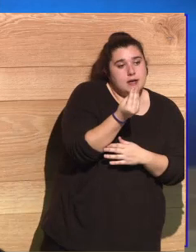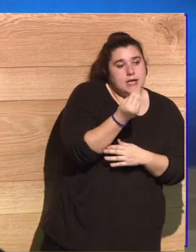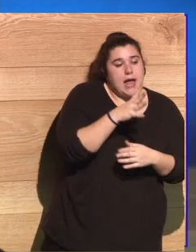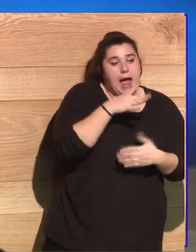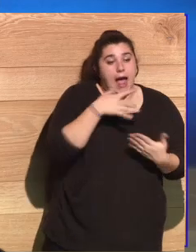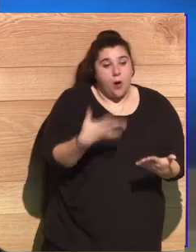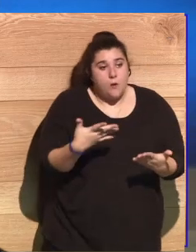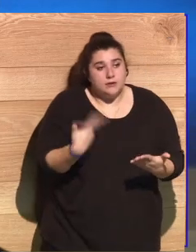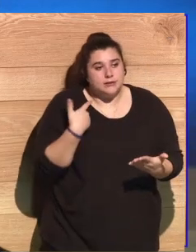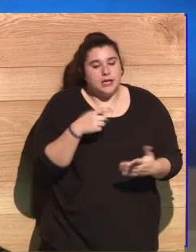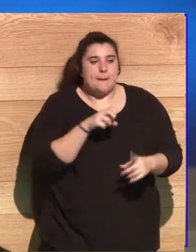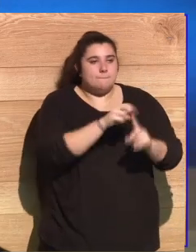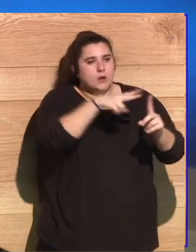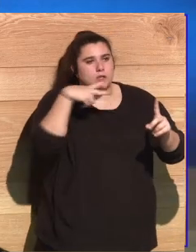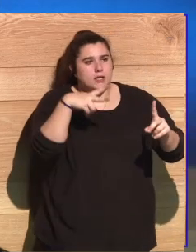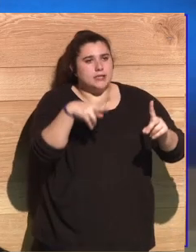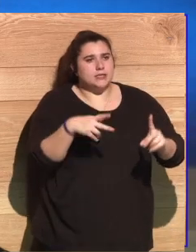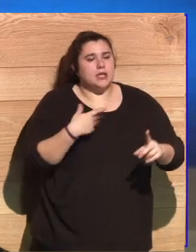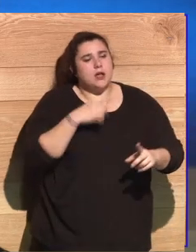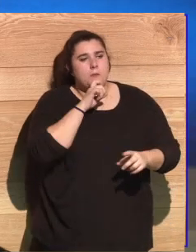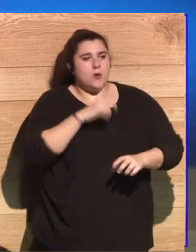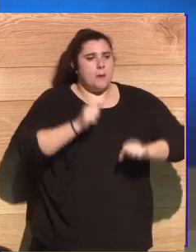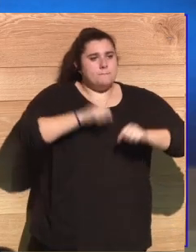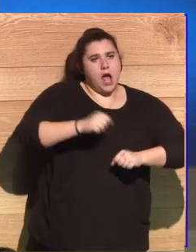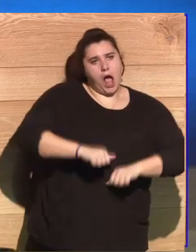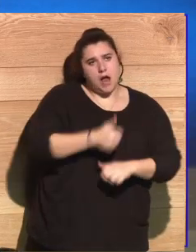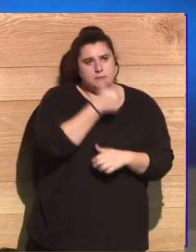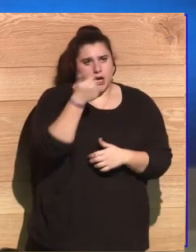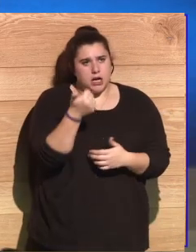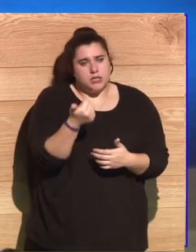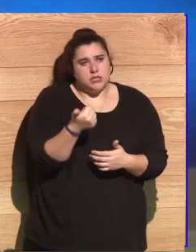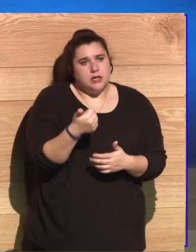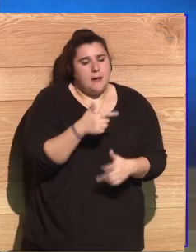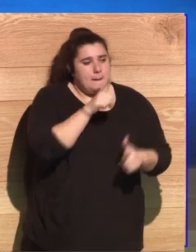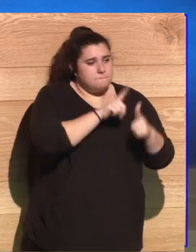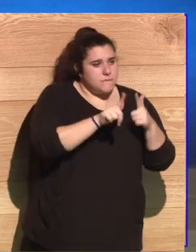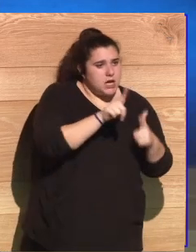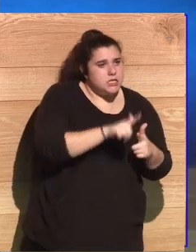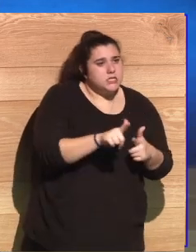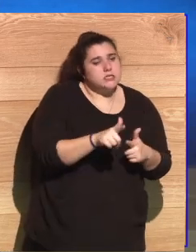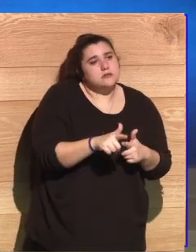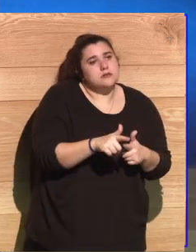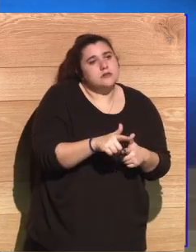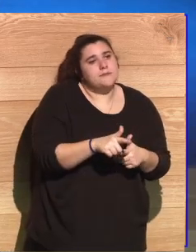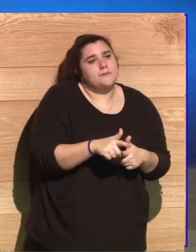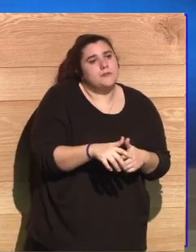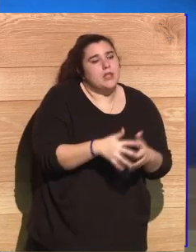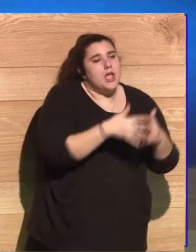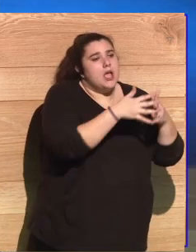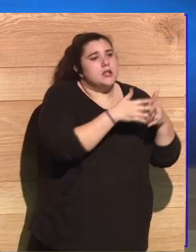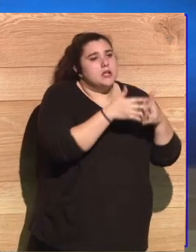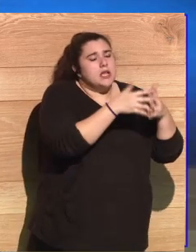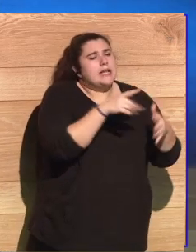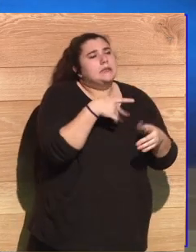this great journey across America. Use the journey as the skeleton of the book. Tell what happened to you on the